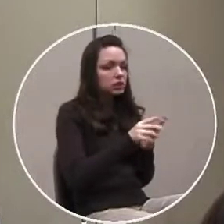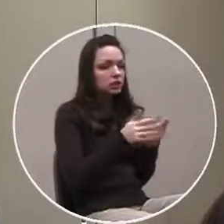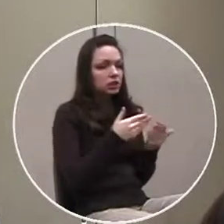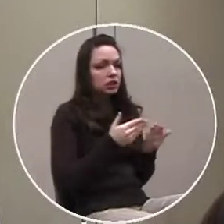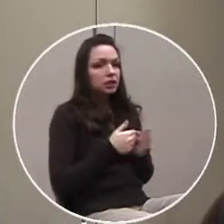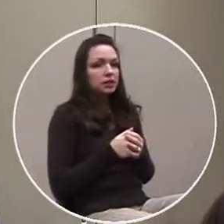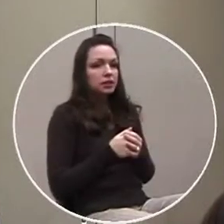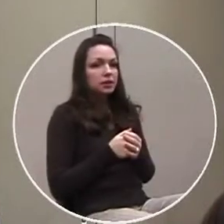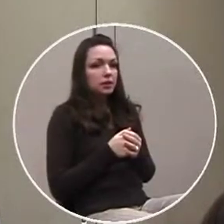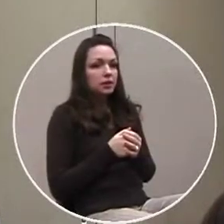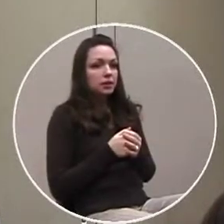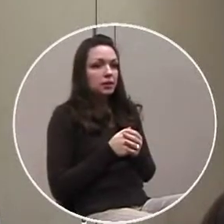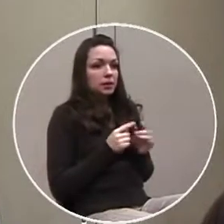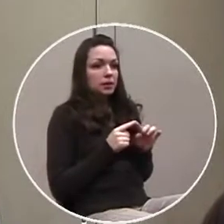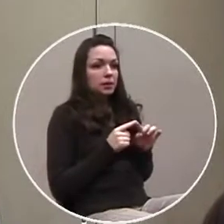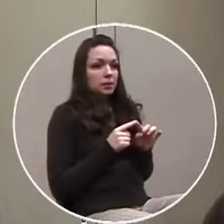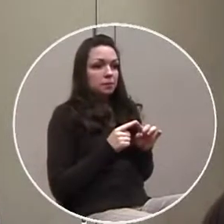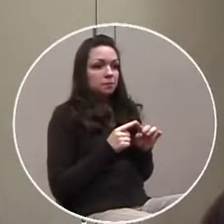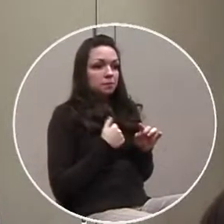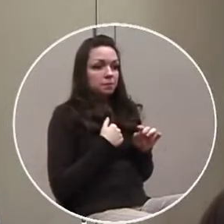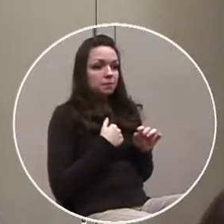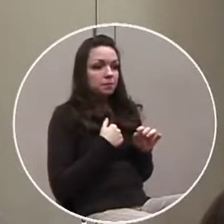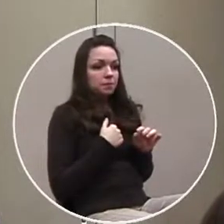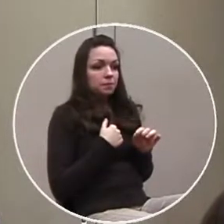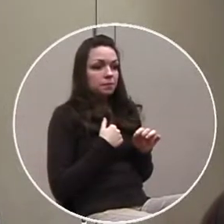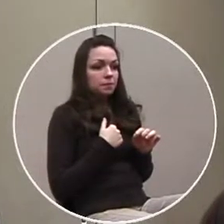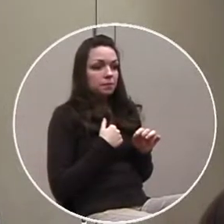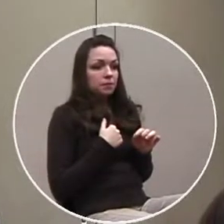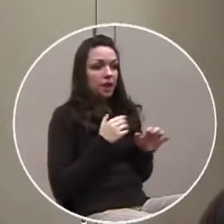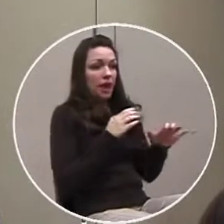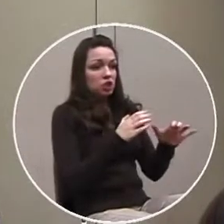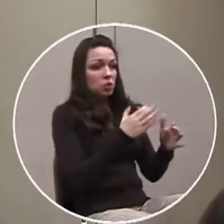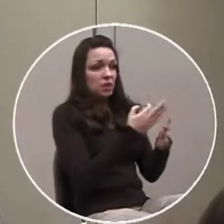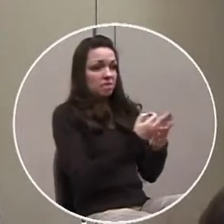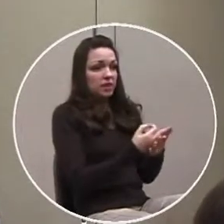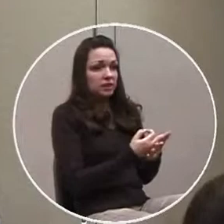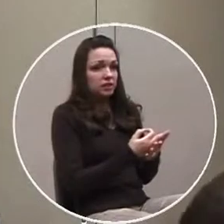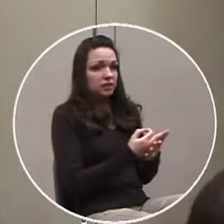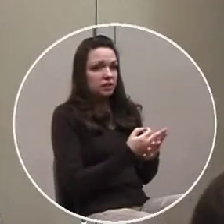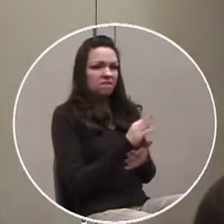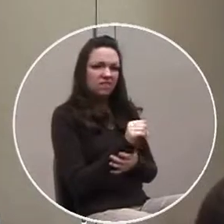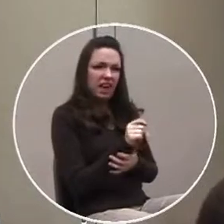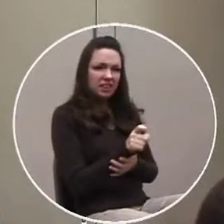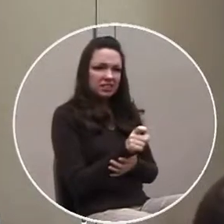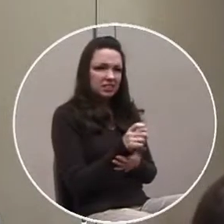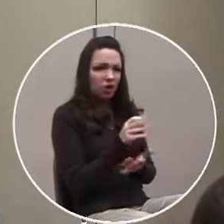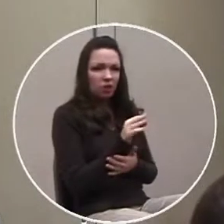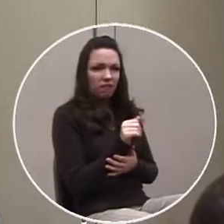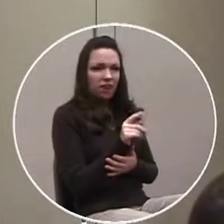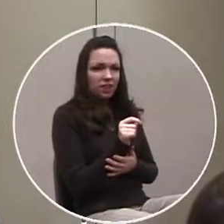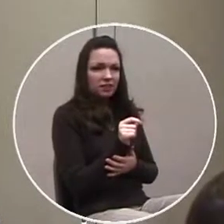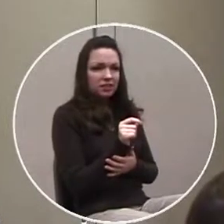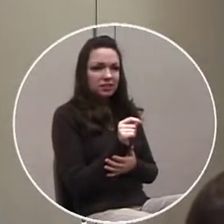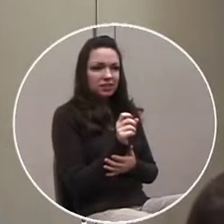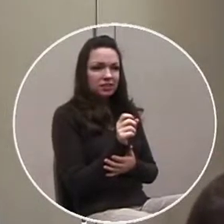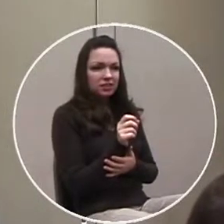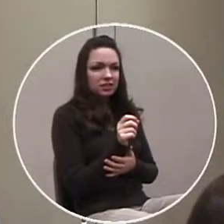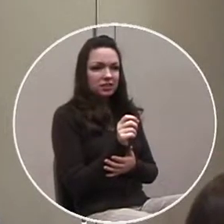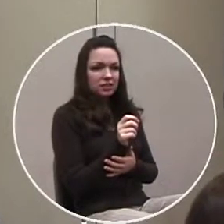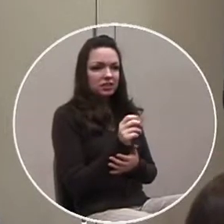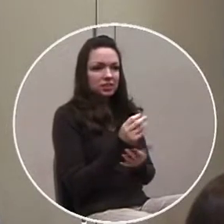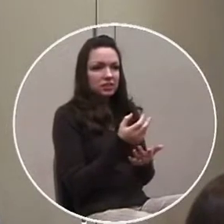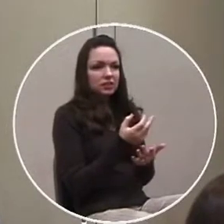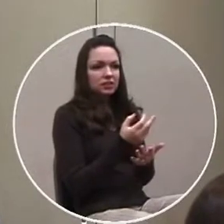eyeball view of where it is. I'm going to do the facts pretty quickly, and the reason that I'm going to do the facts pretty soon, pretty early in the